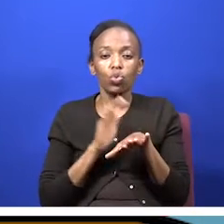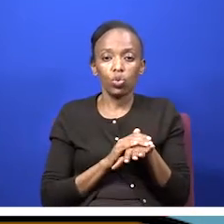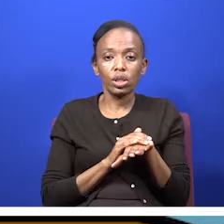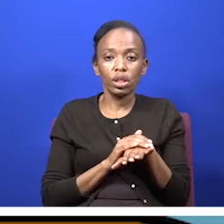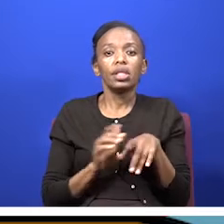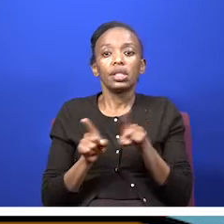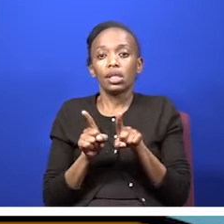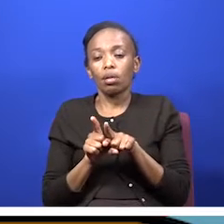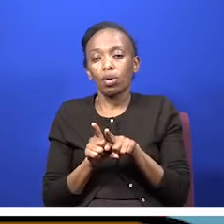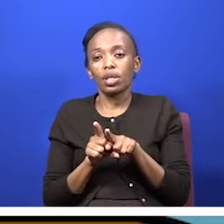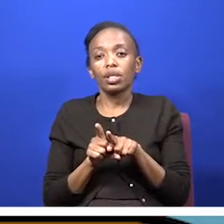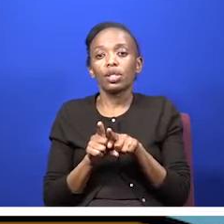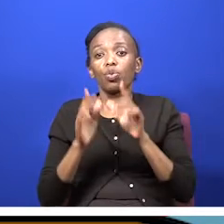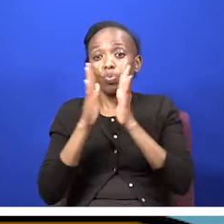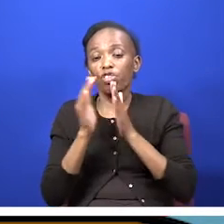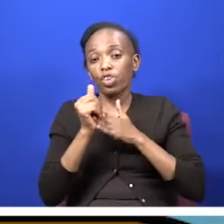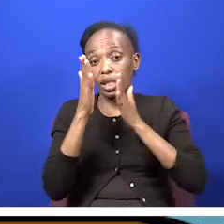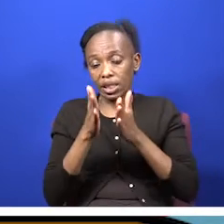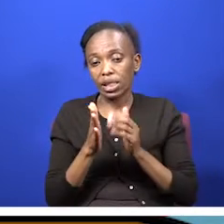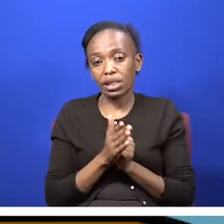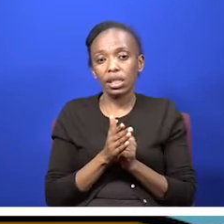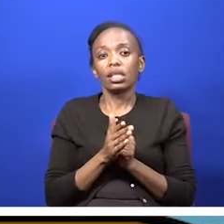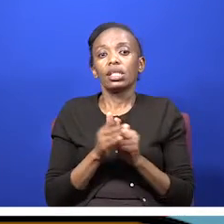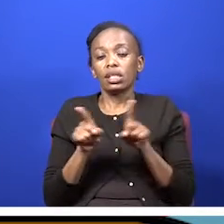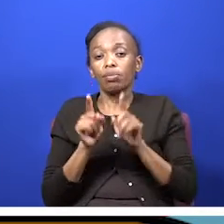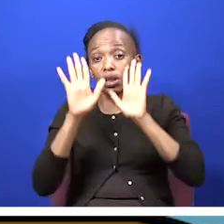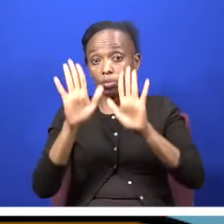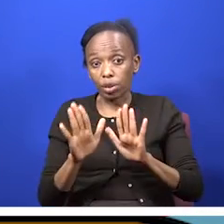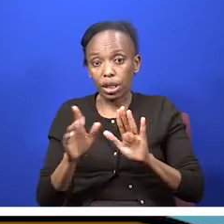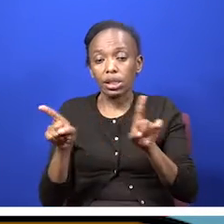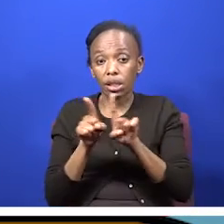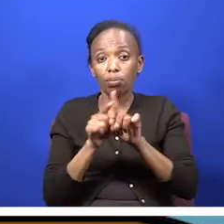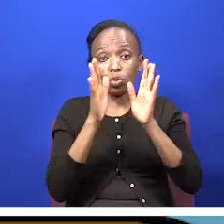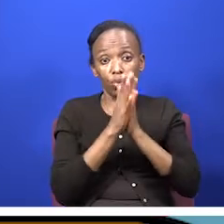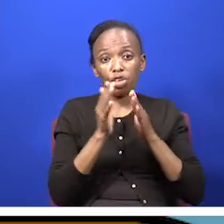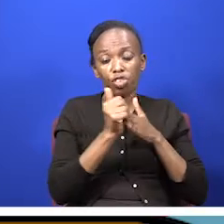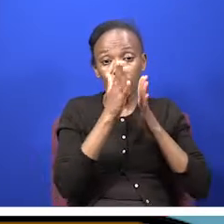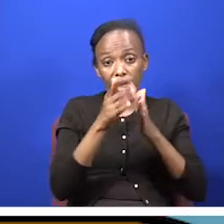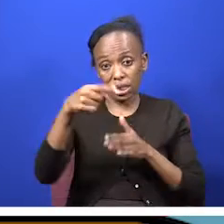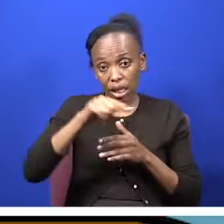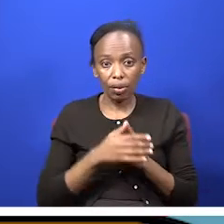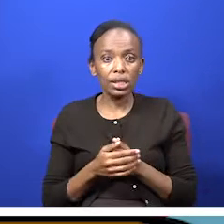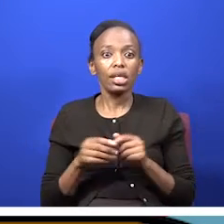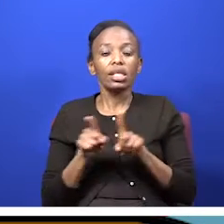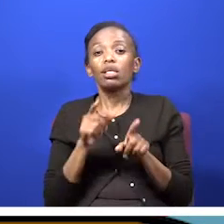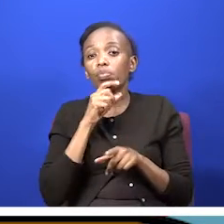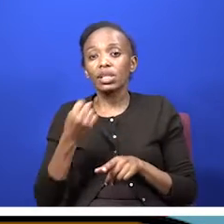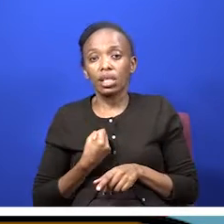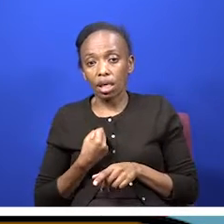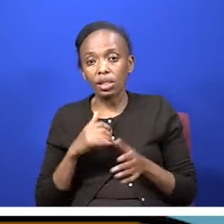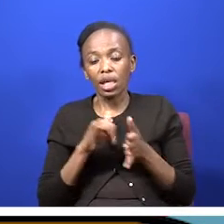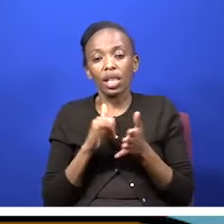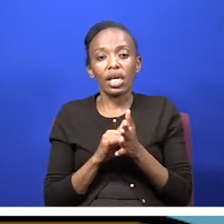Very good. I think we should also be praying for our leaders. Yes, it is important to also pray for our leaders. And